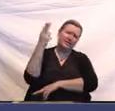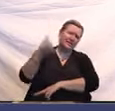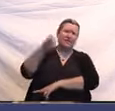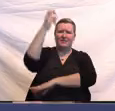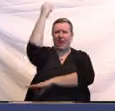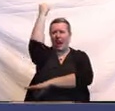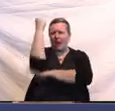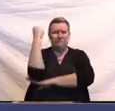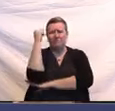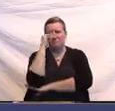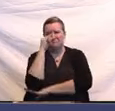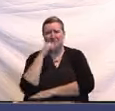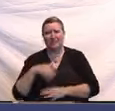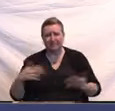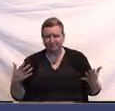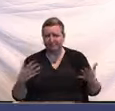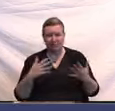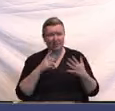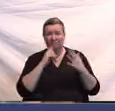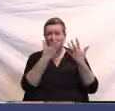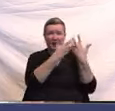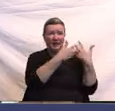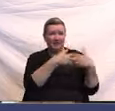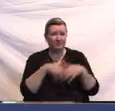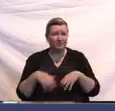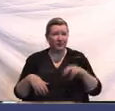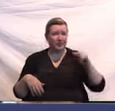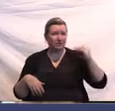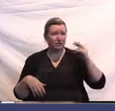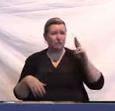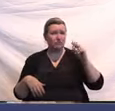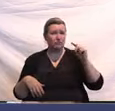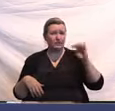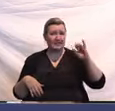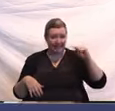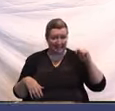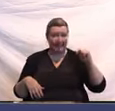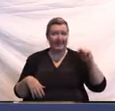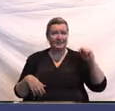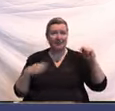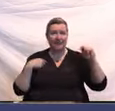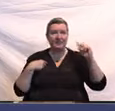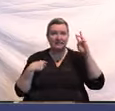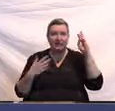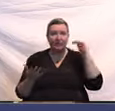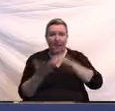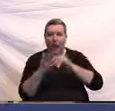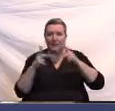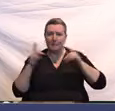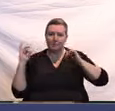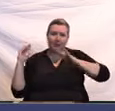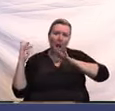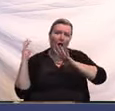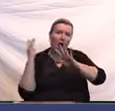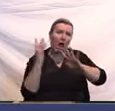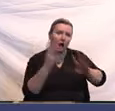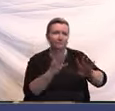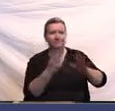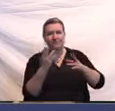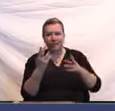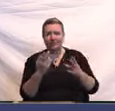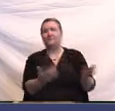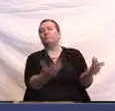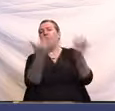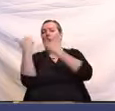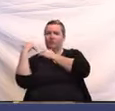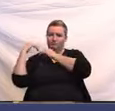hitch. NJ Transit took 6,000 people there and 10,000 people home. I'm curious